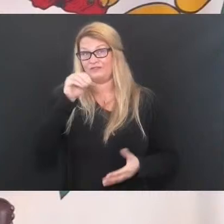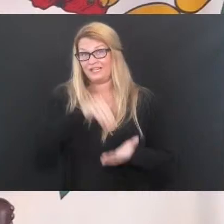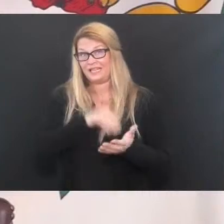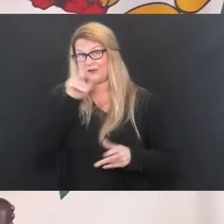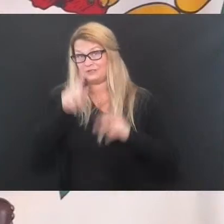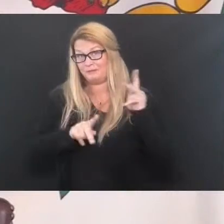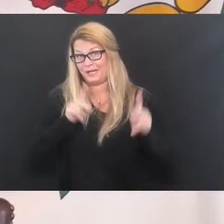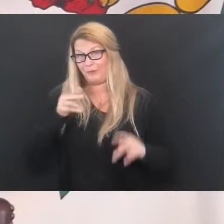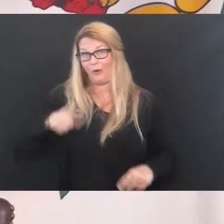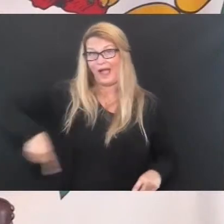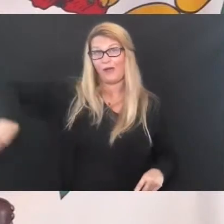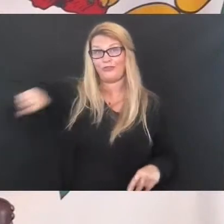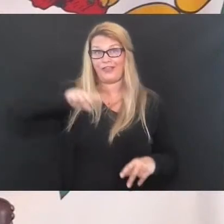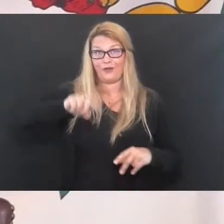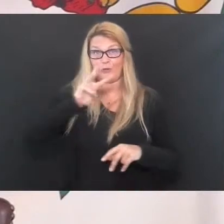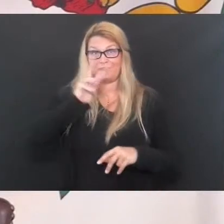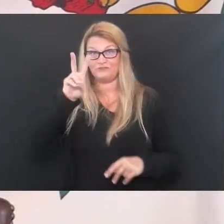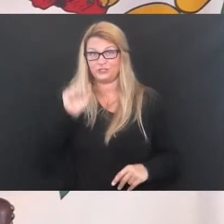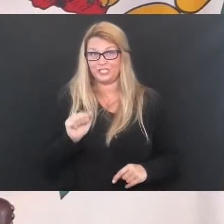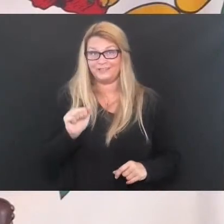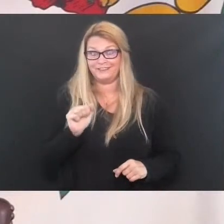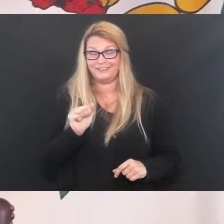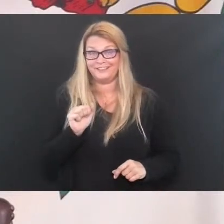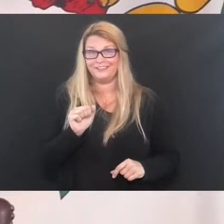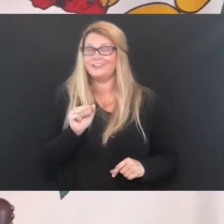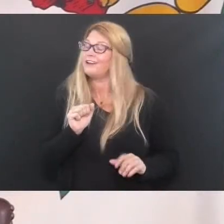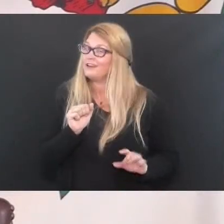there. You know, if in fact